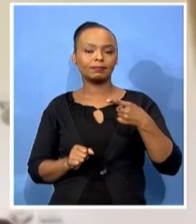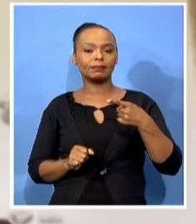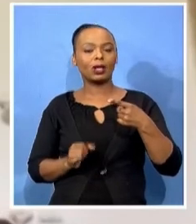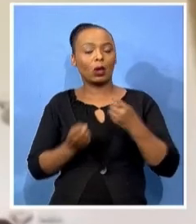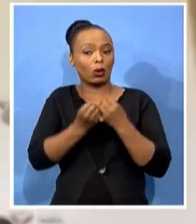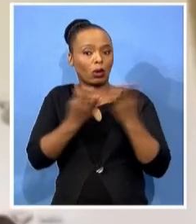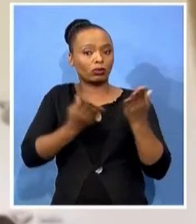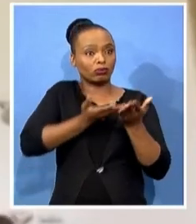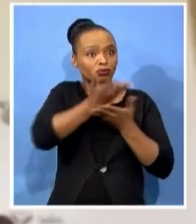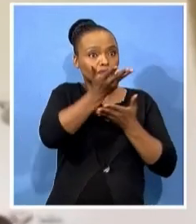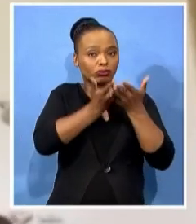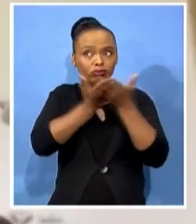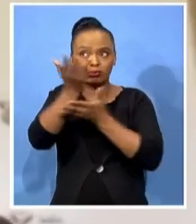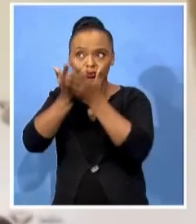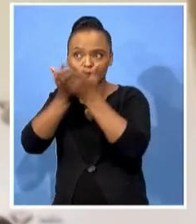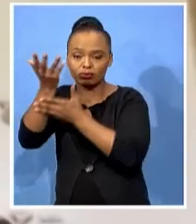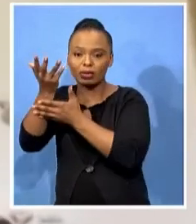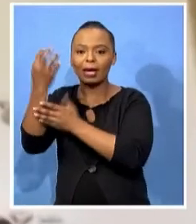of